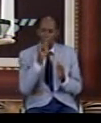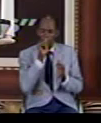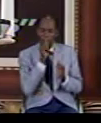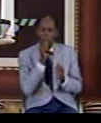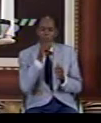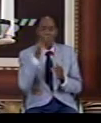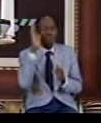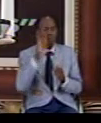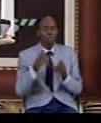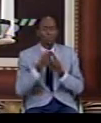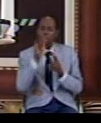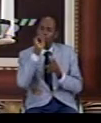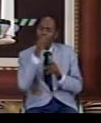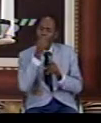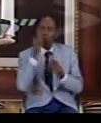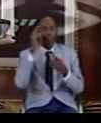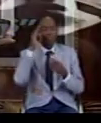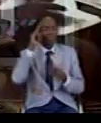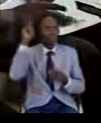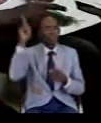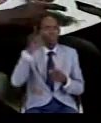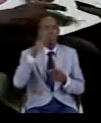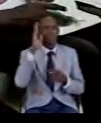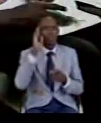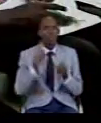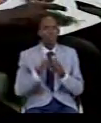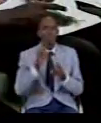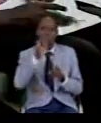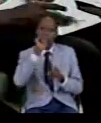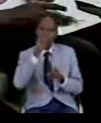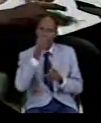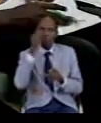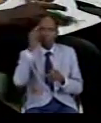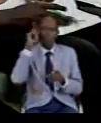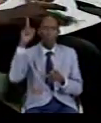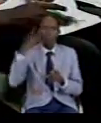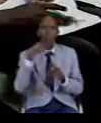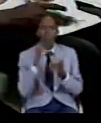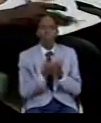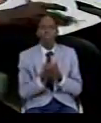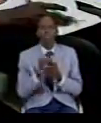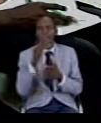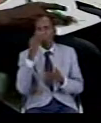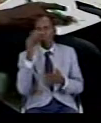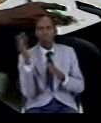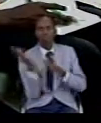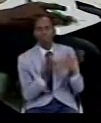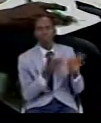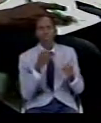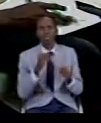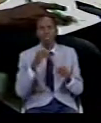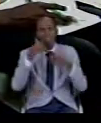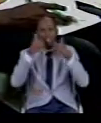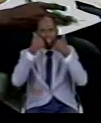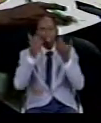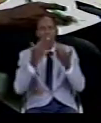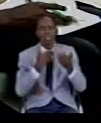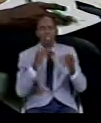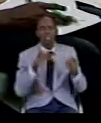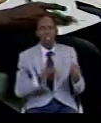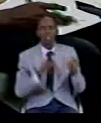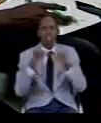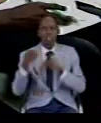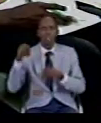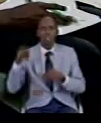him. I will endure for him. And then it says, despising the shame, and he sat down at